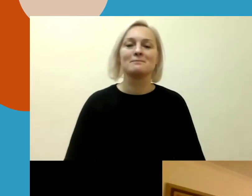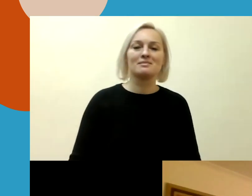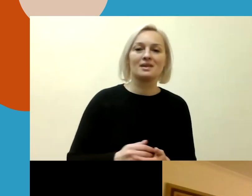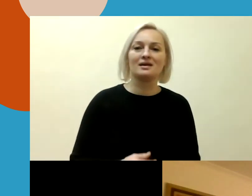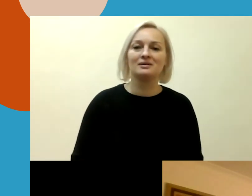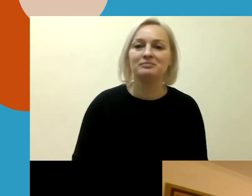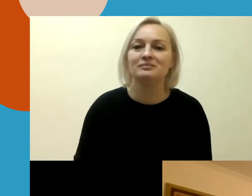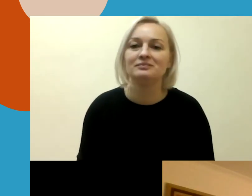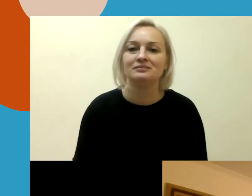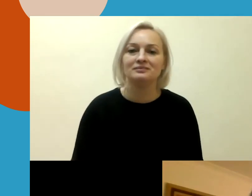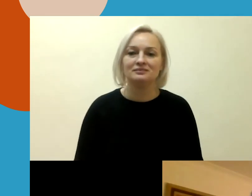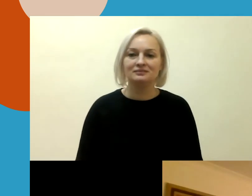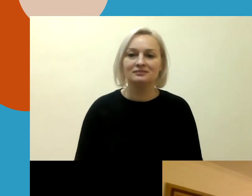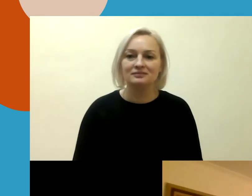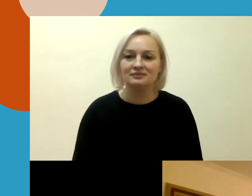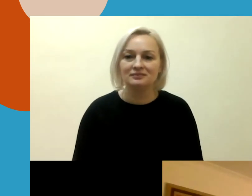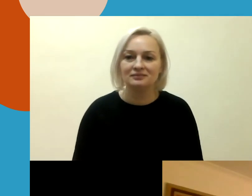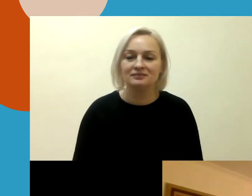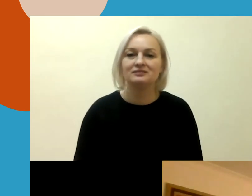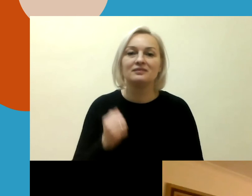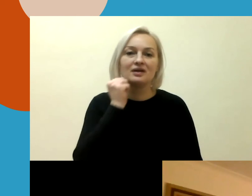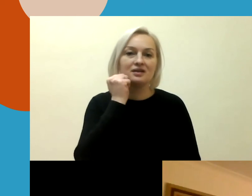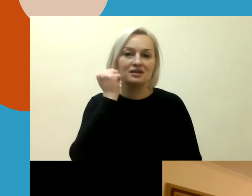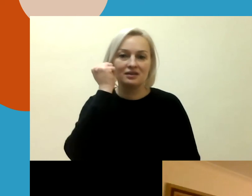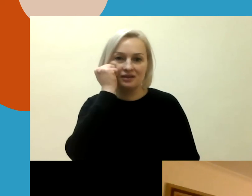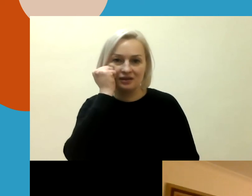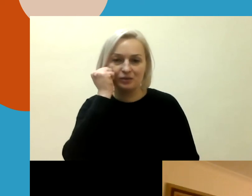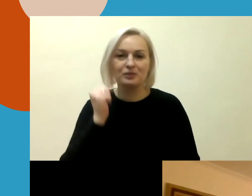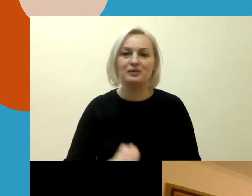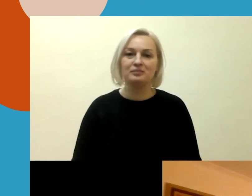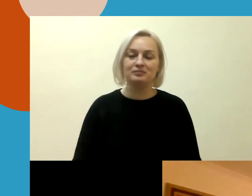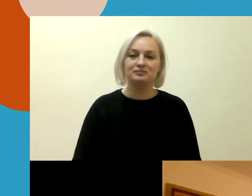Well, thanks very much. Well, first of all, it's not for me to advise, but